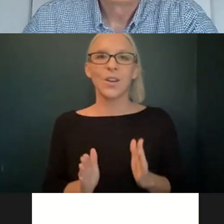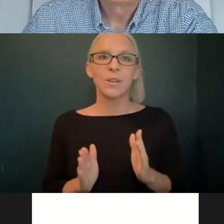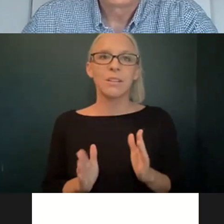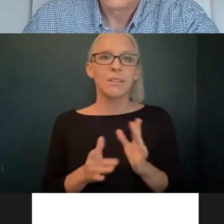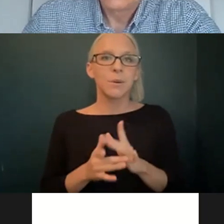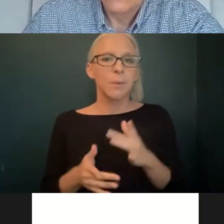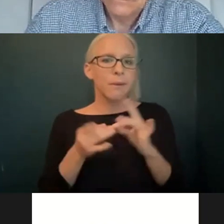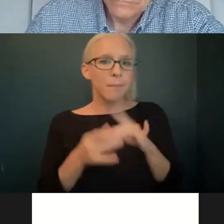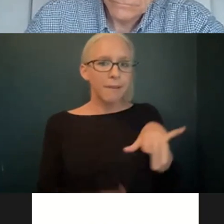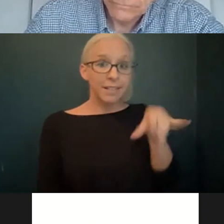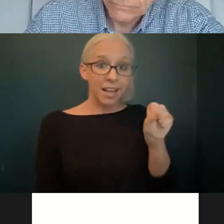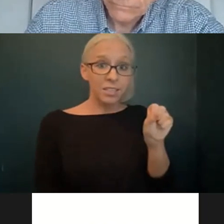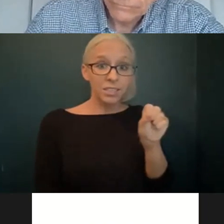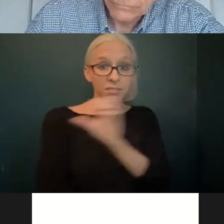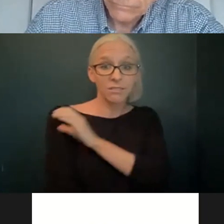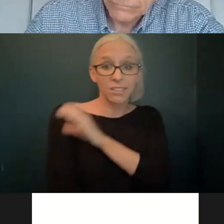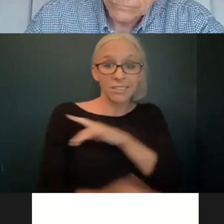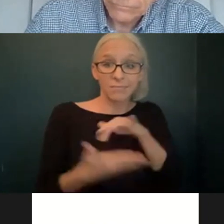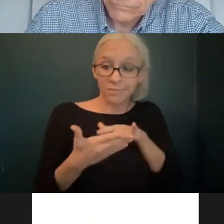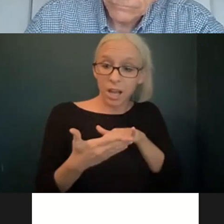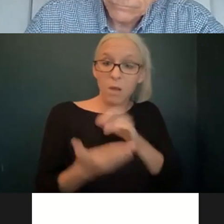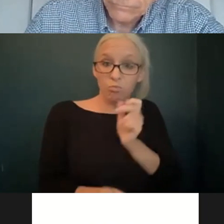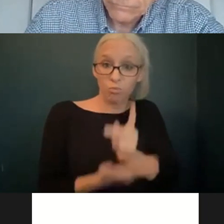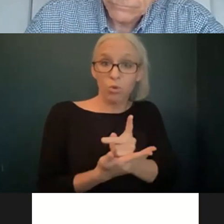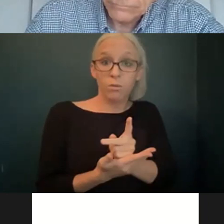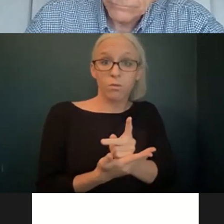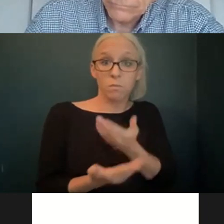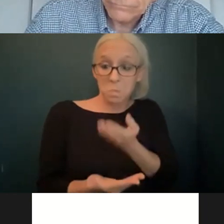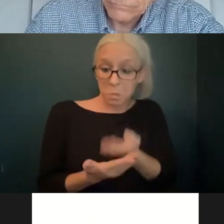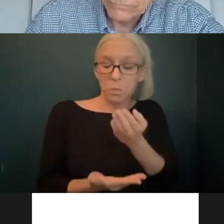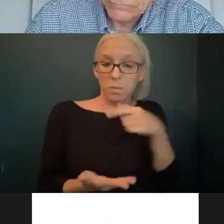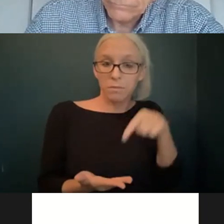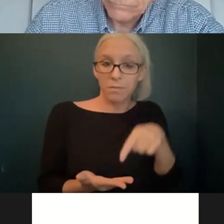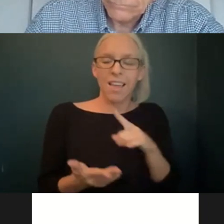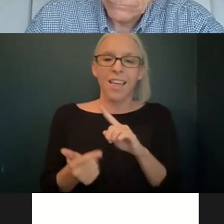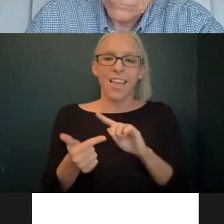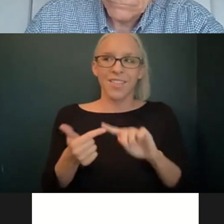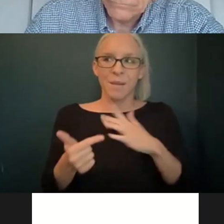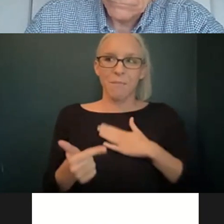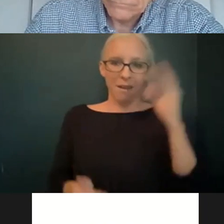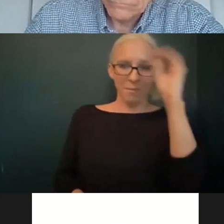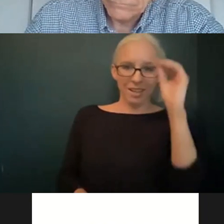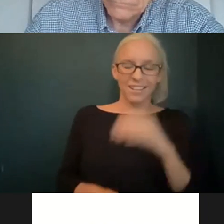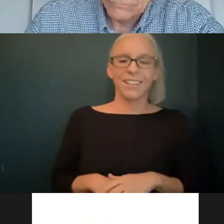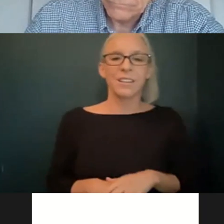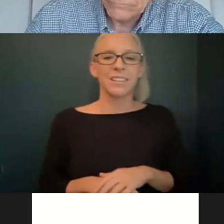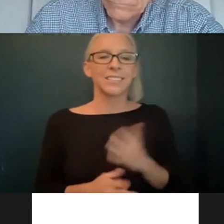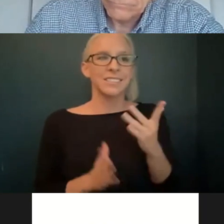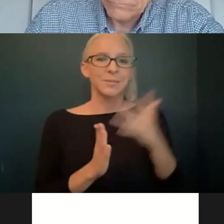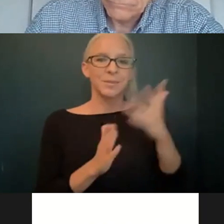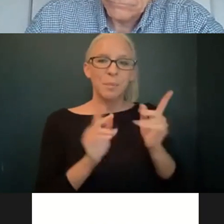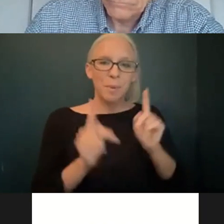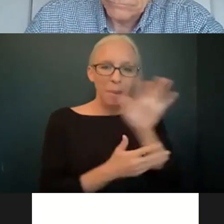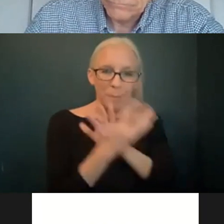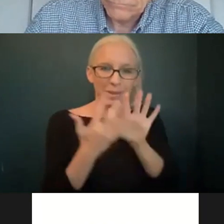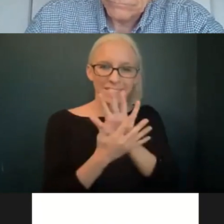definitely clinically proven, and then this is my opinion. And too many people sometimes mix opinion with what's clinically proven. For me, something that's